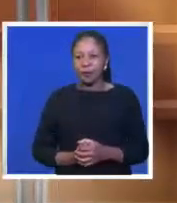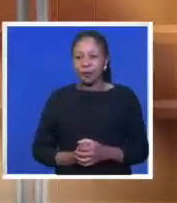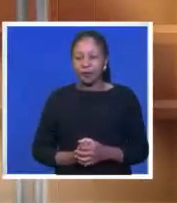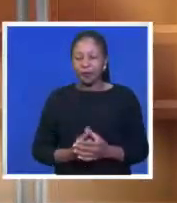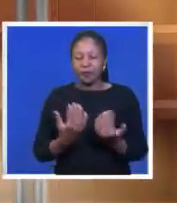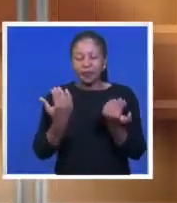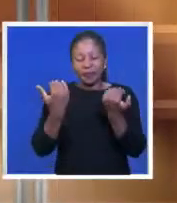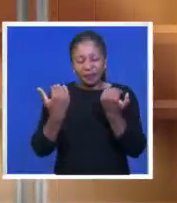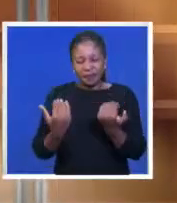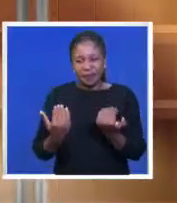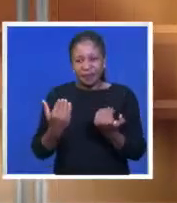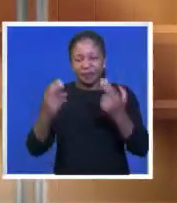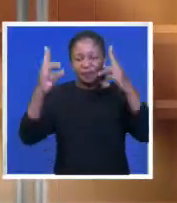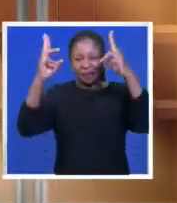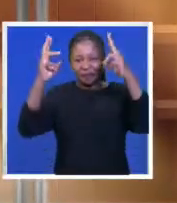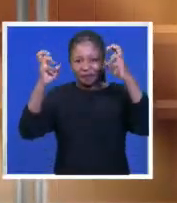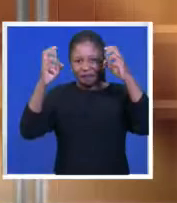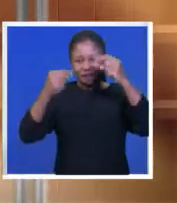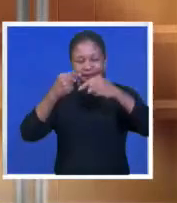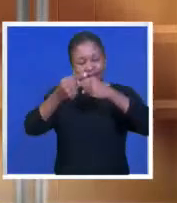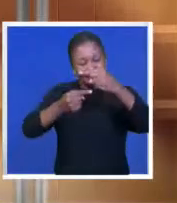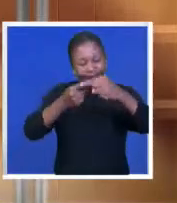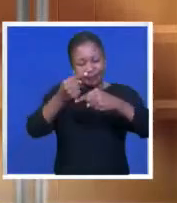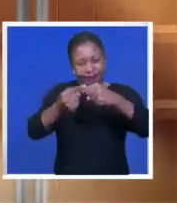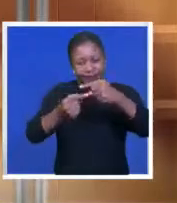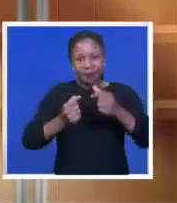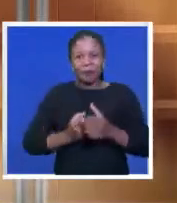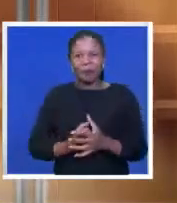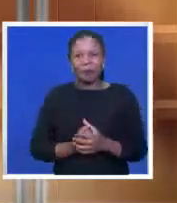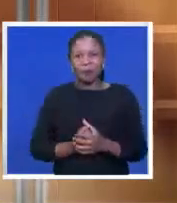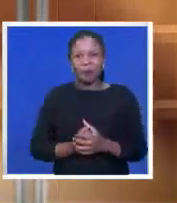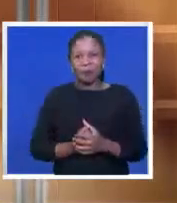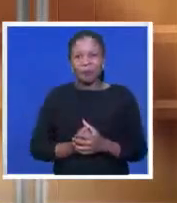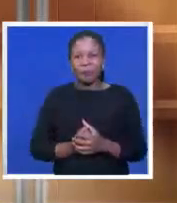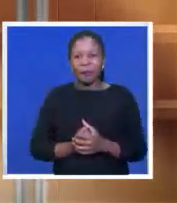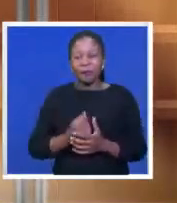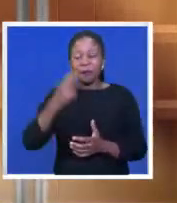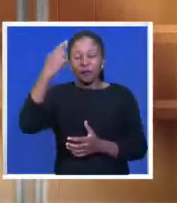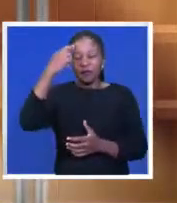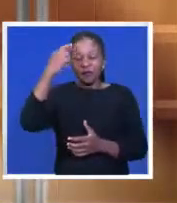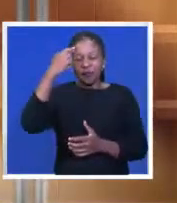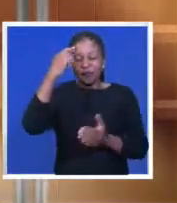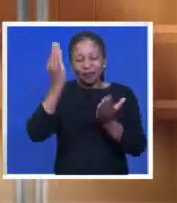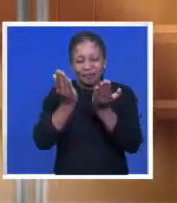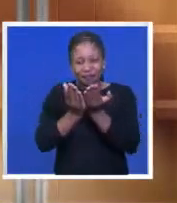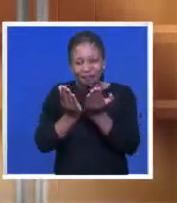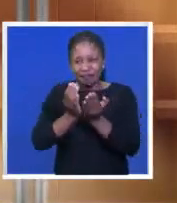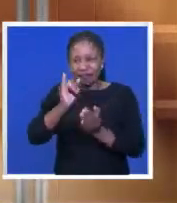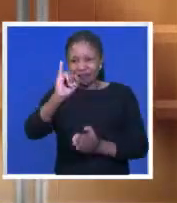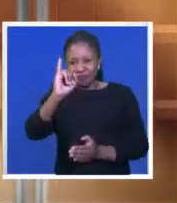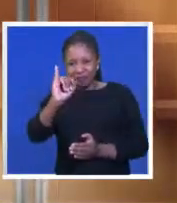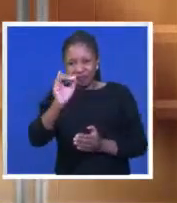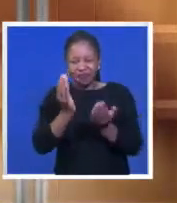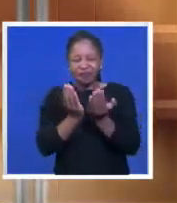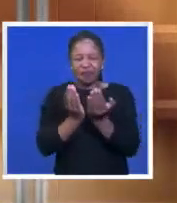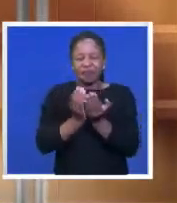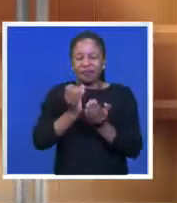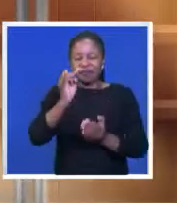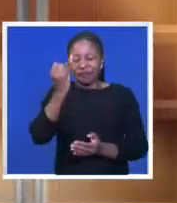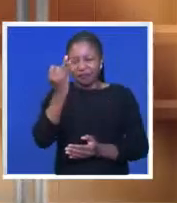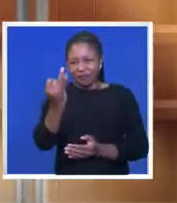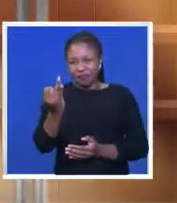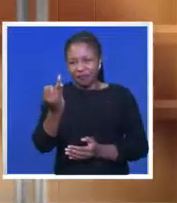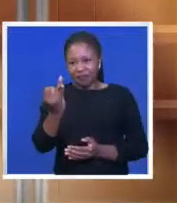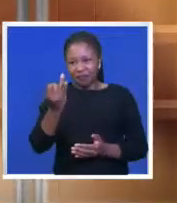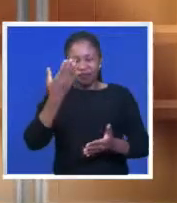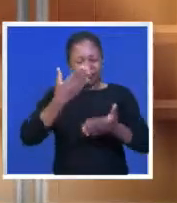our lesson. If you remember, my learners at home, in grade 1 and in grade 2, you learned that God